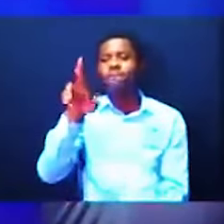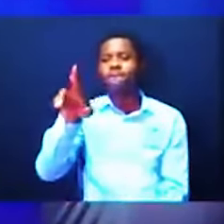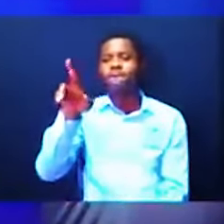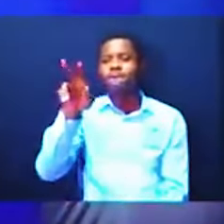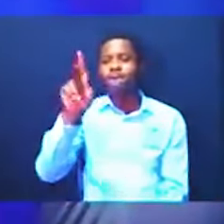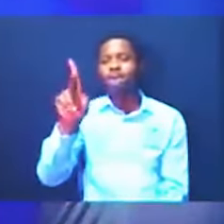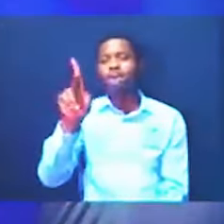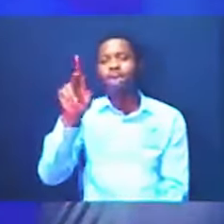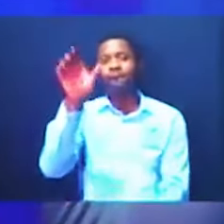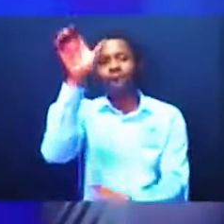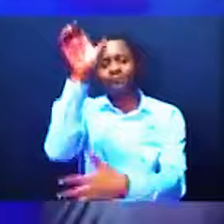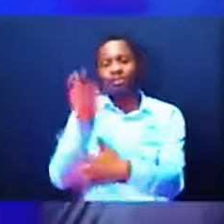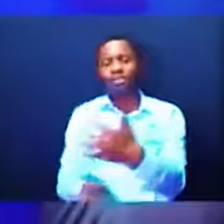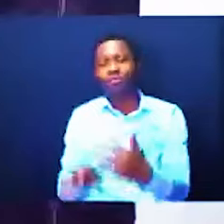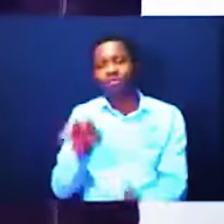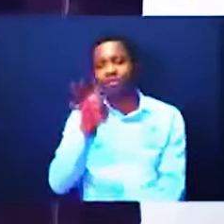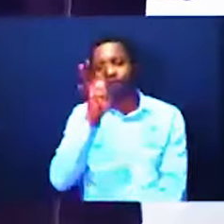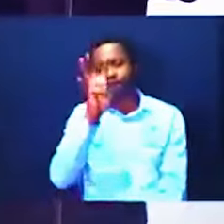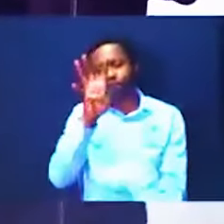So